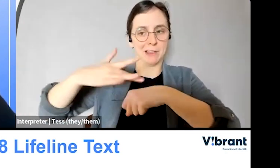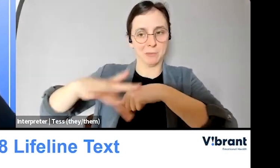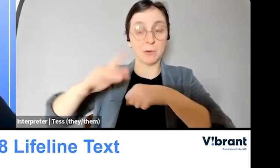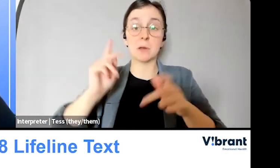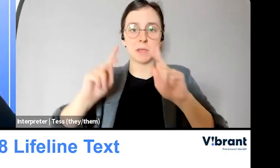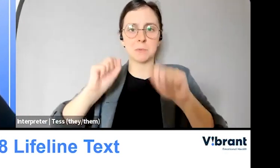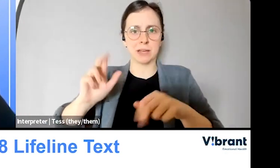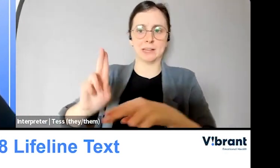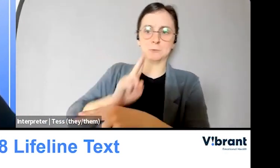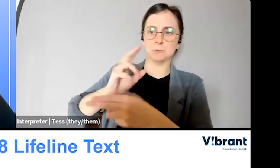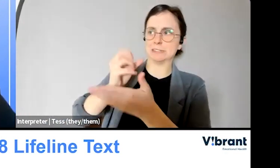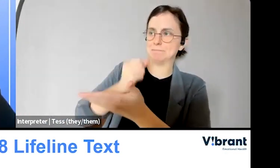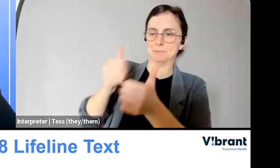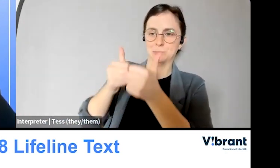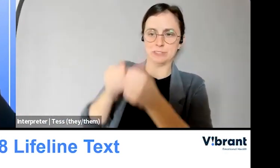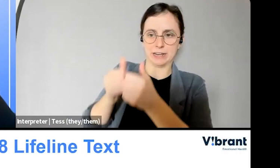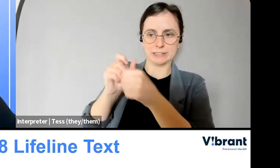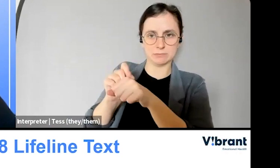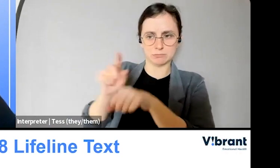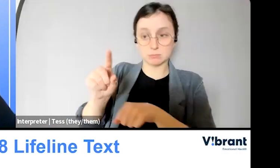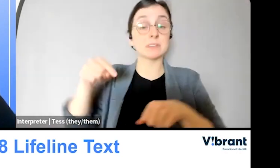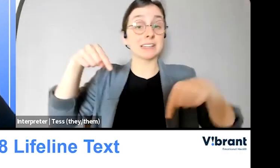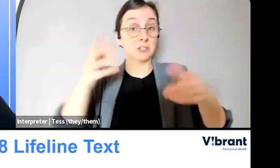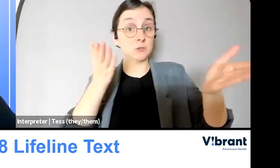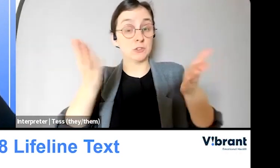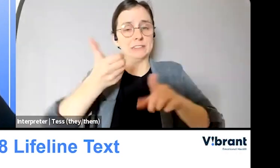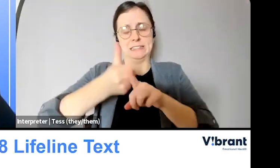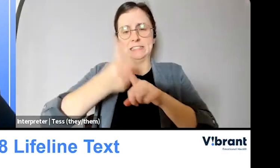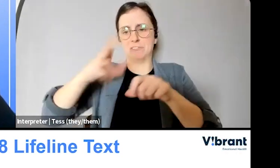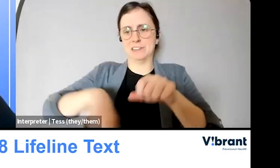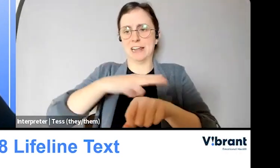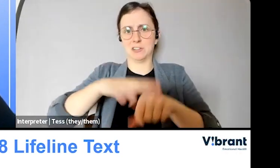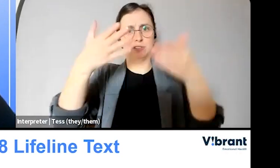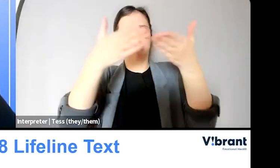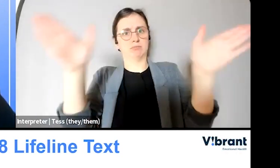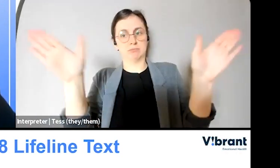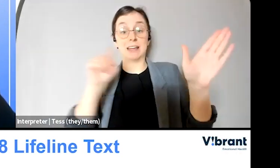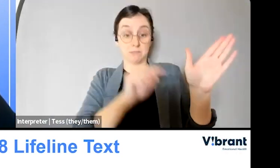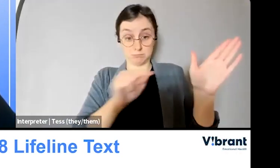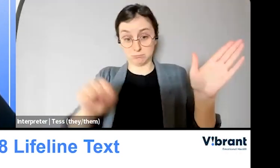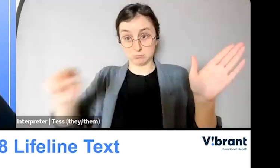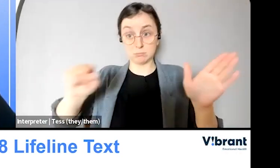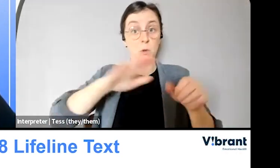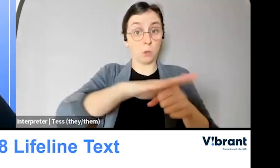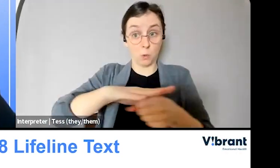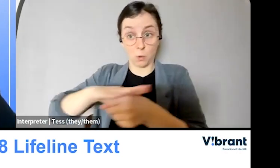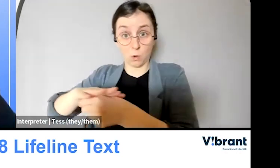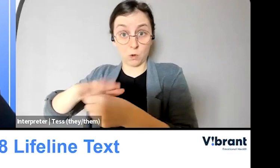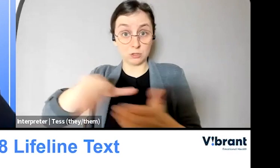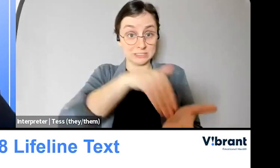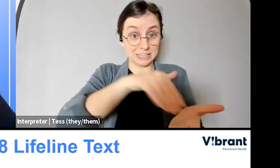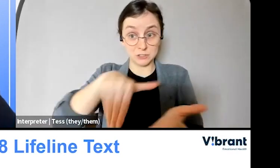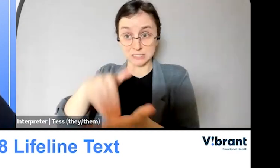And again, this is a nationalized service, and we're working with those local centers so that they can take some of those texts coming in.